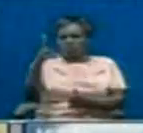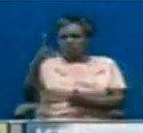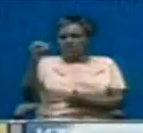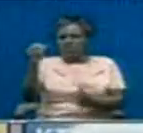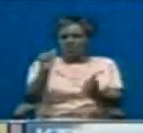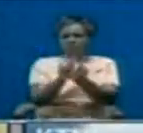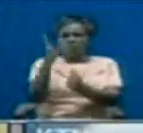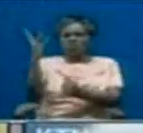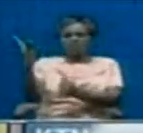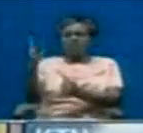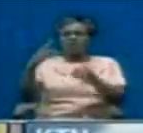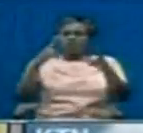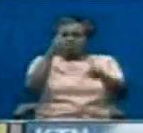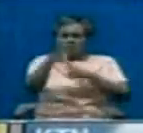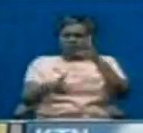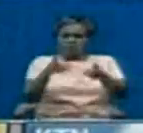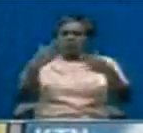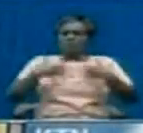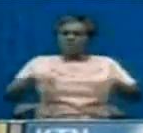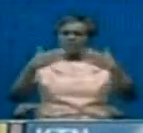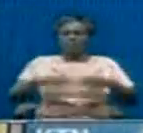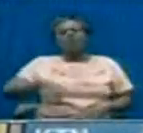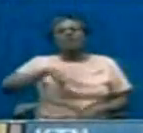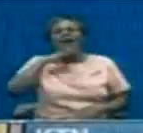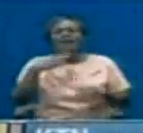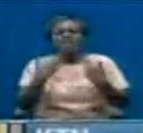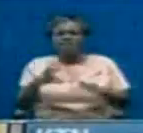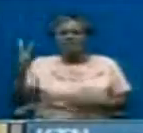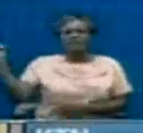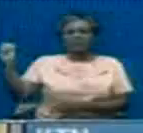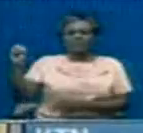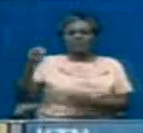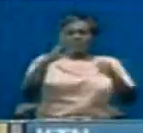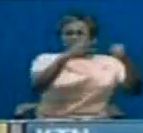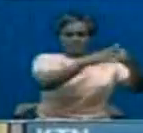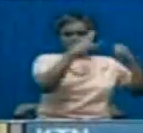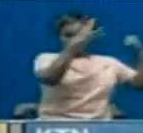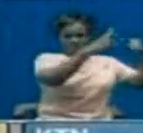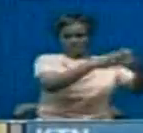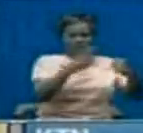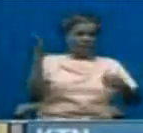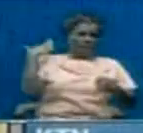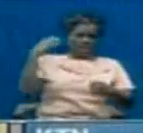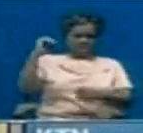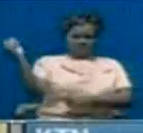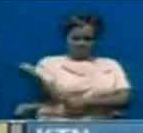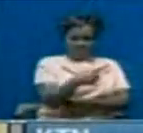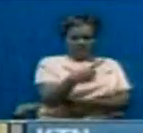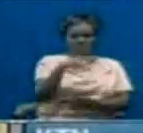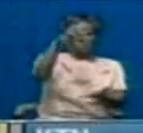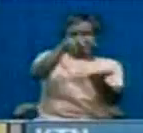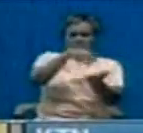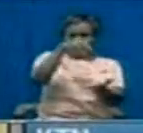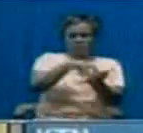2014. Rather, 22 people have died of the Marburg virus. The September last month's case was